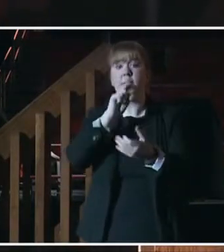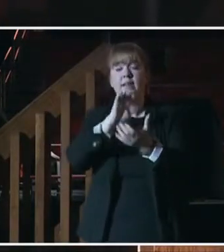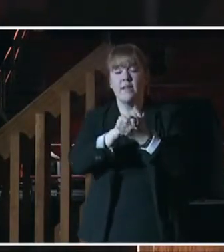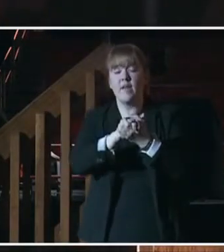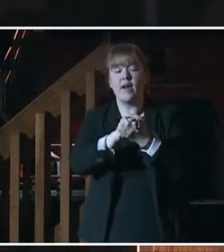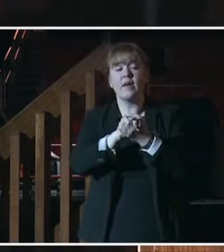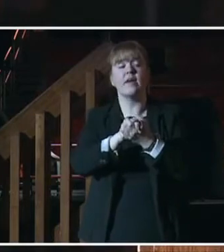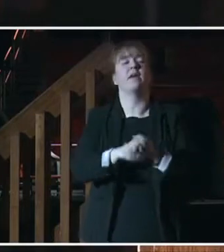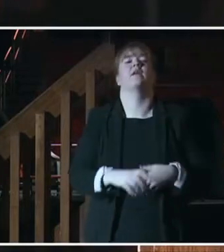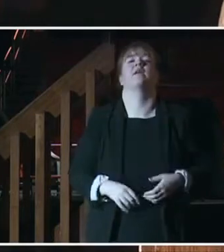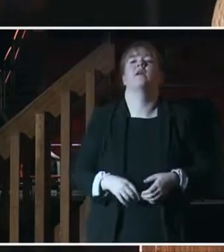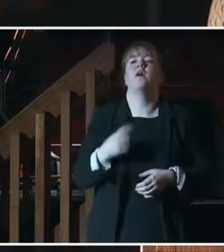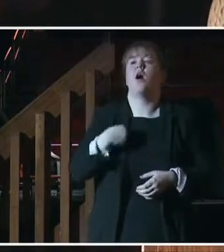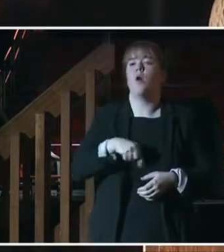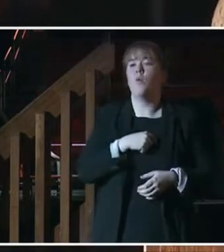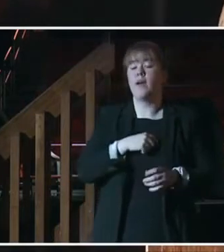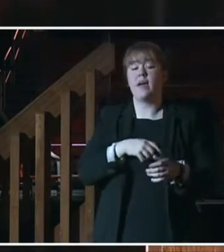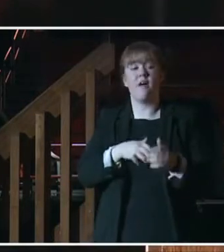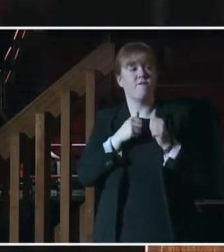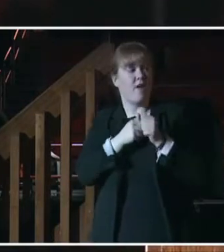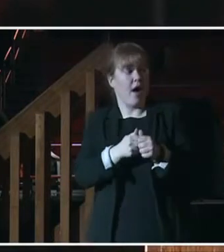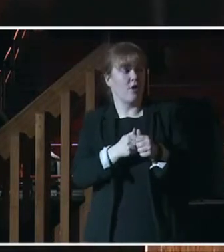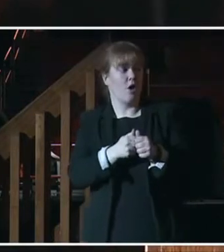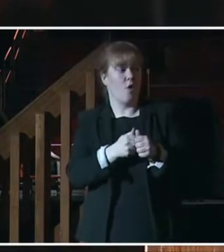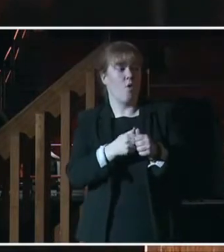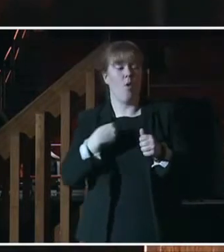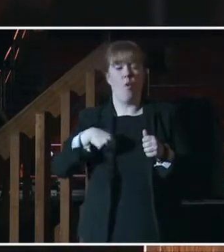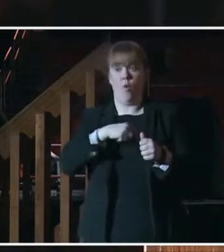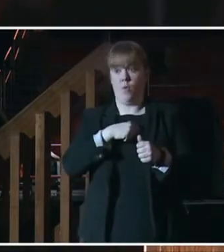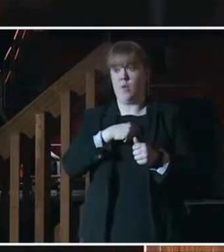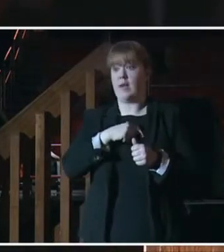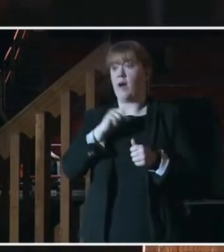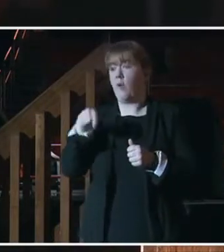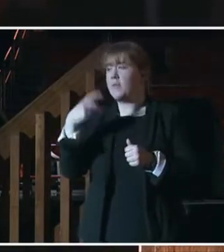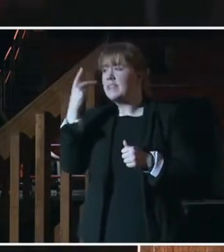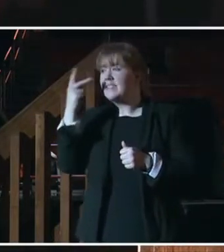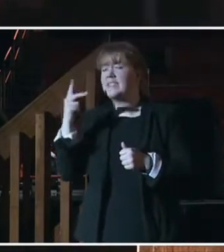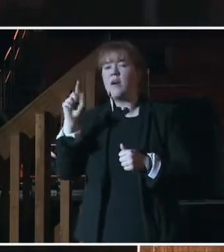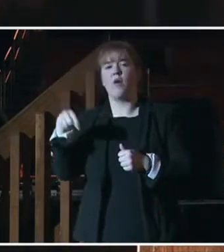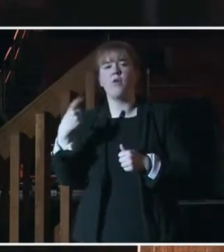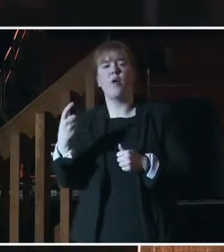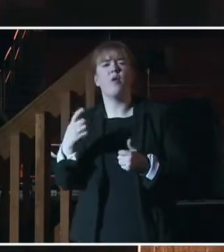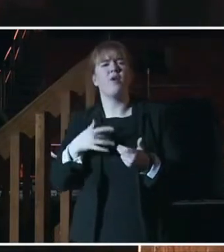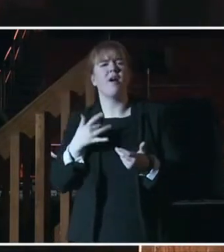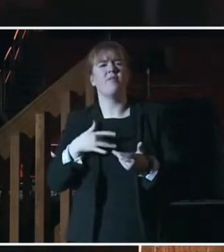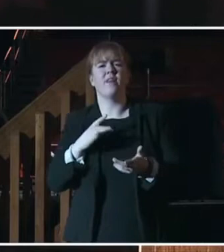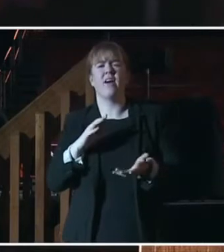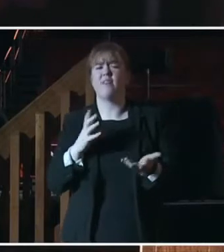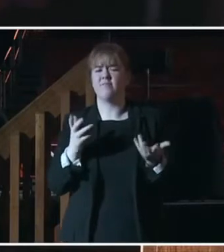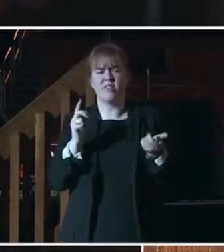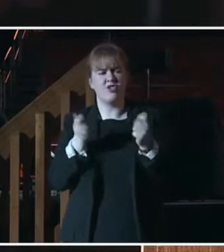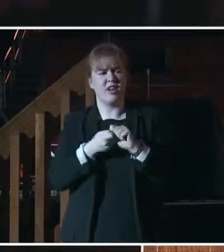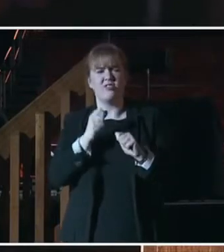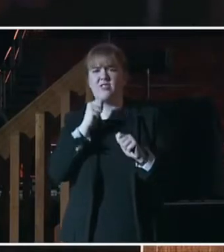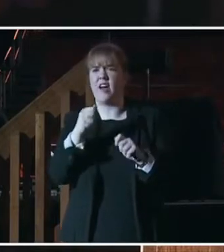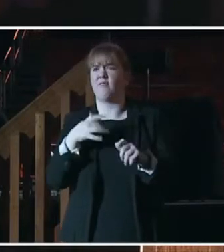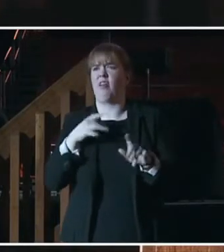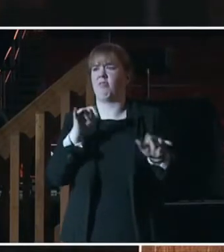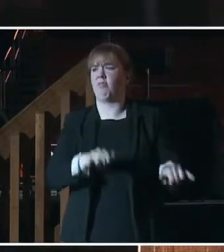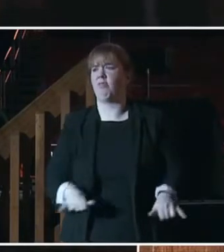If we go exclusively by what we see, we can feel like things aren't changing and get discouraged, especially